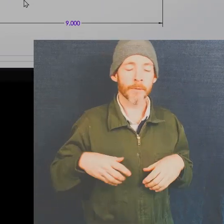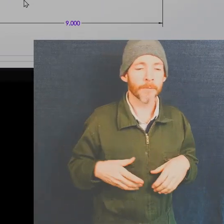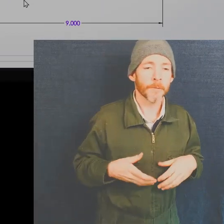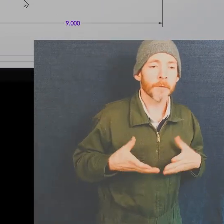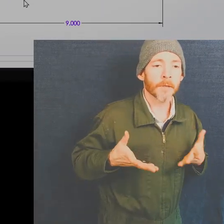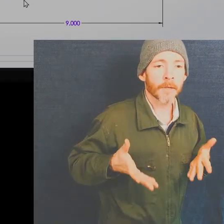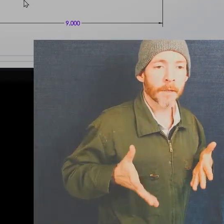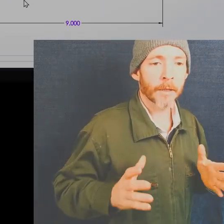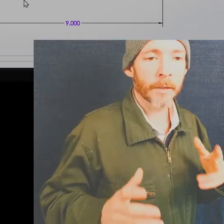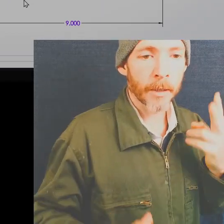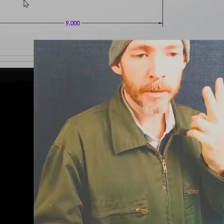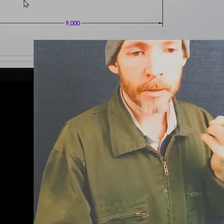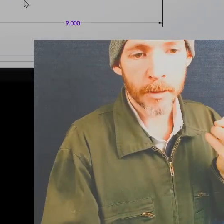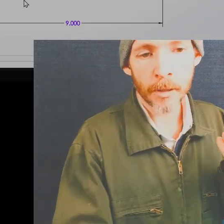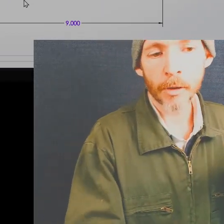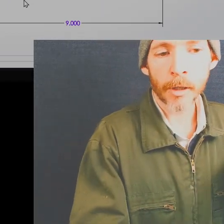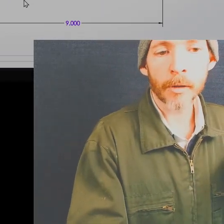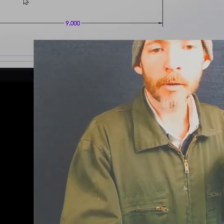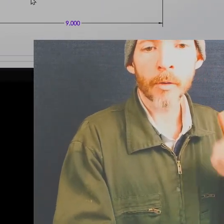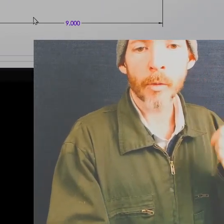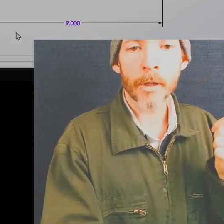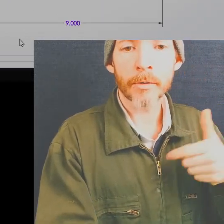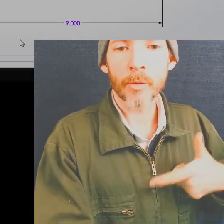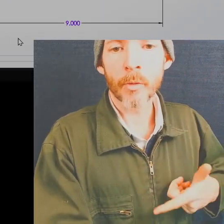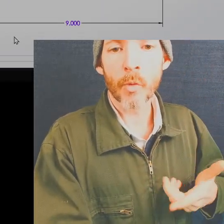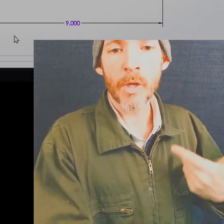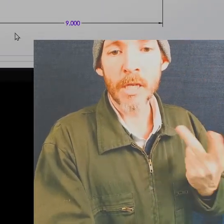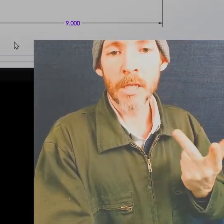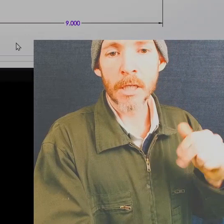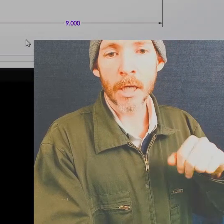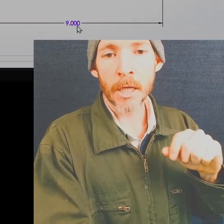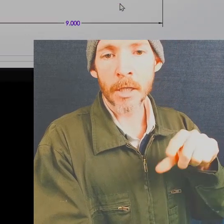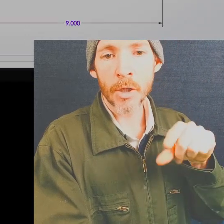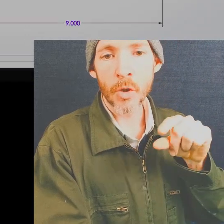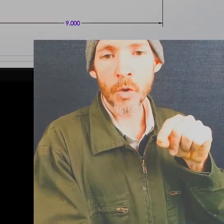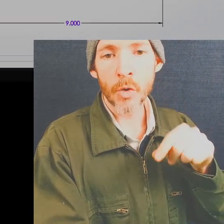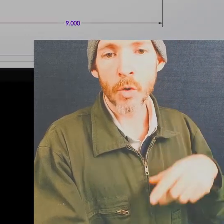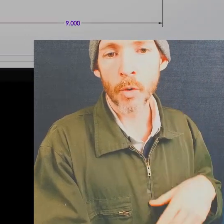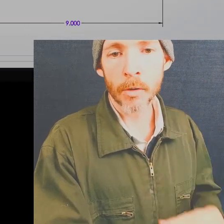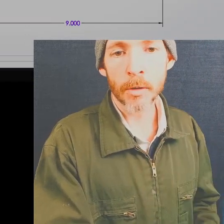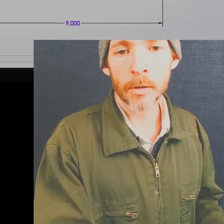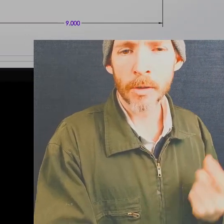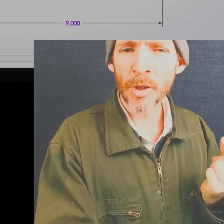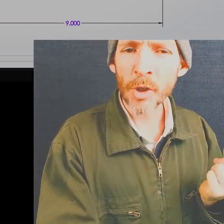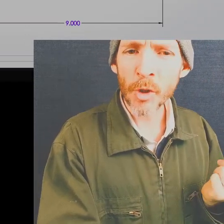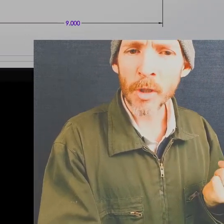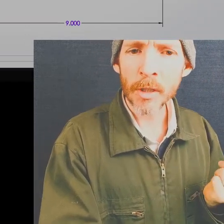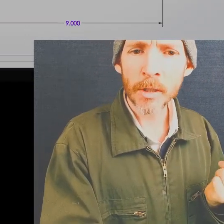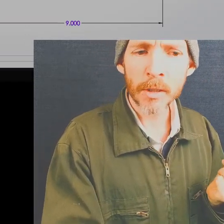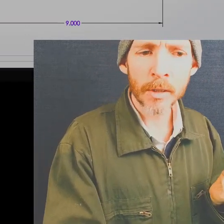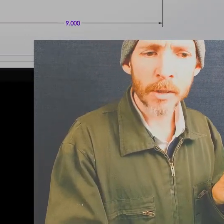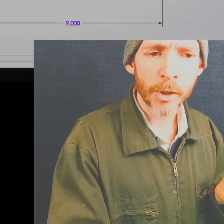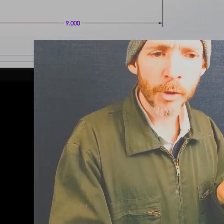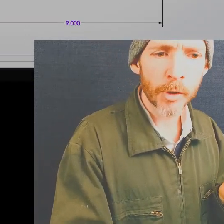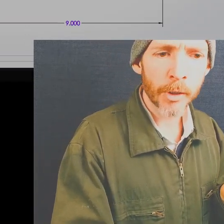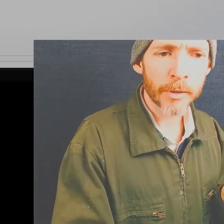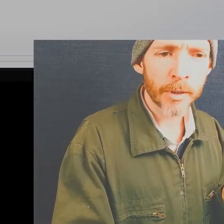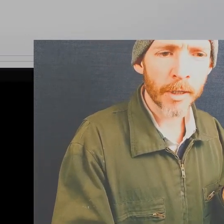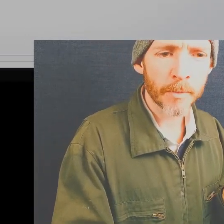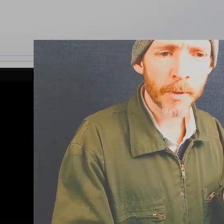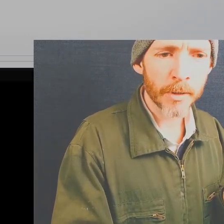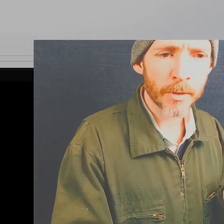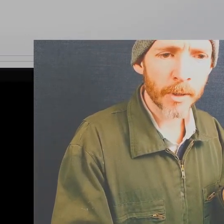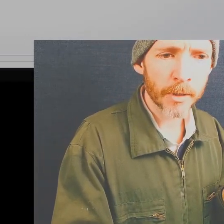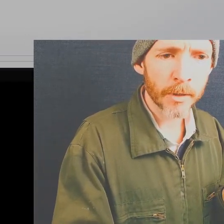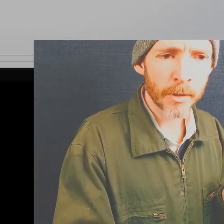So let's look at what else we can do. You